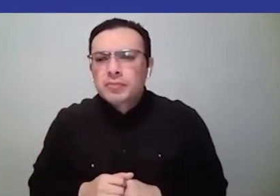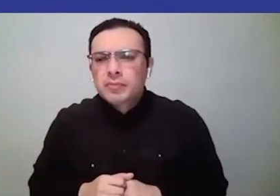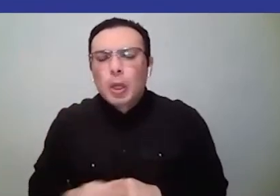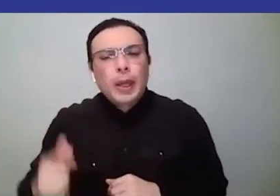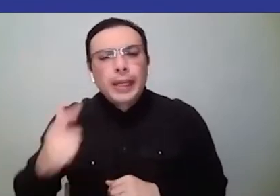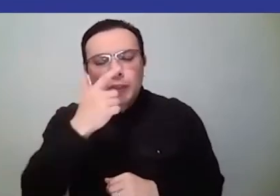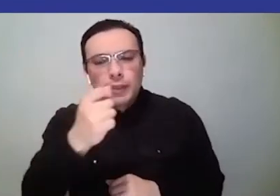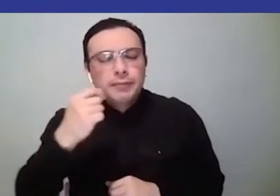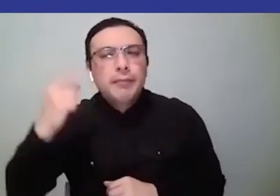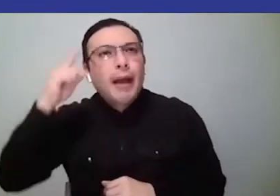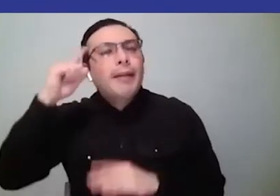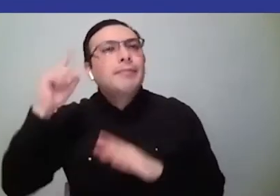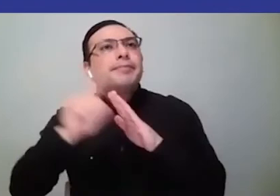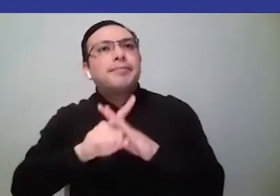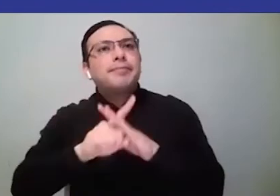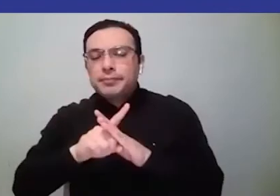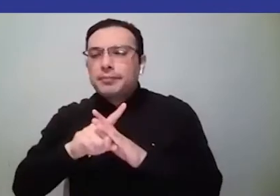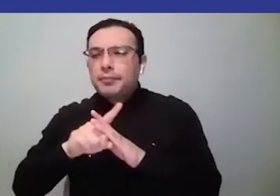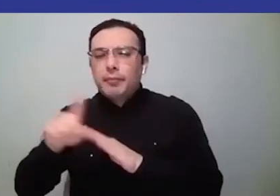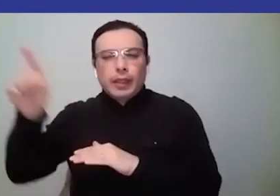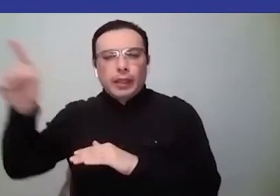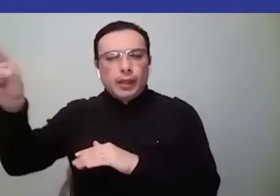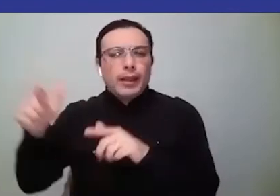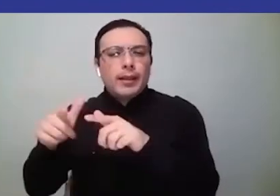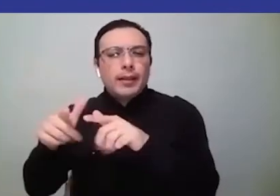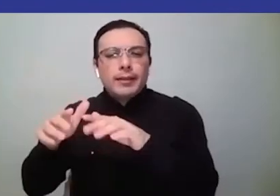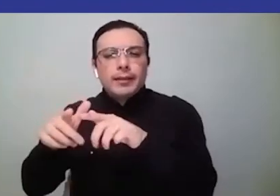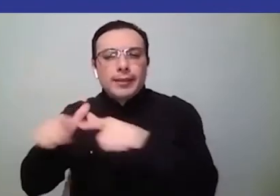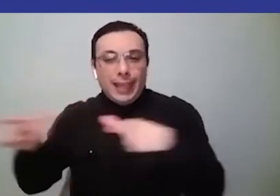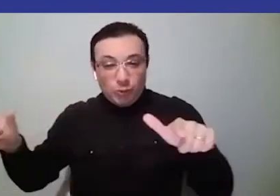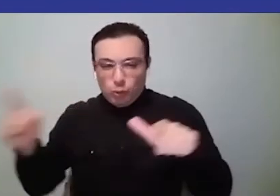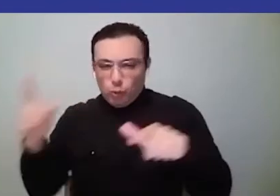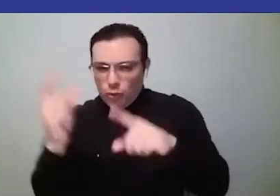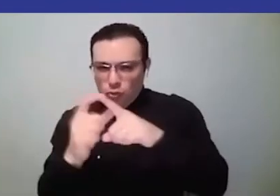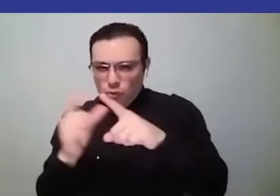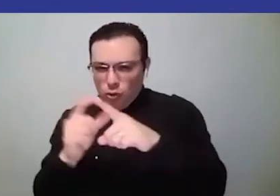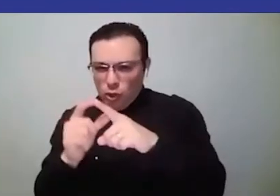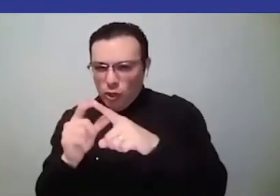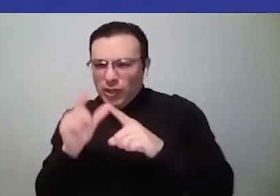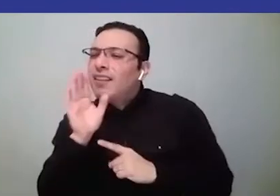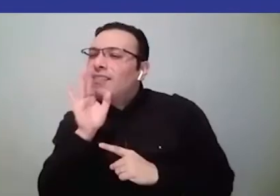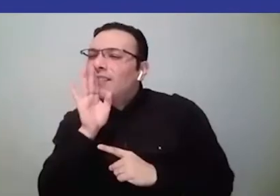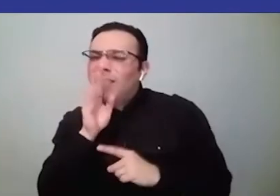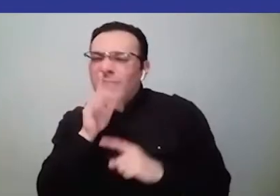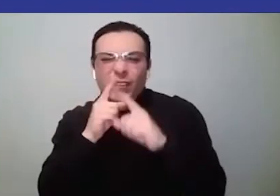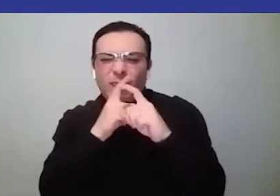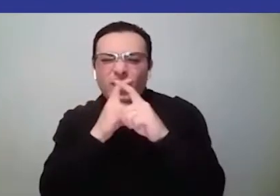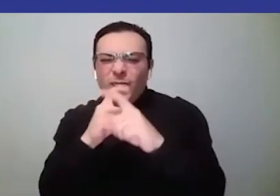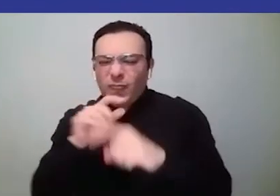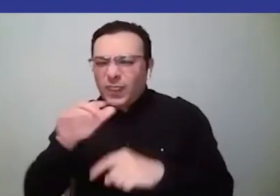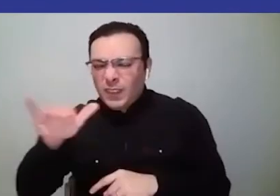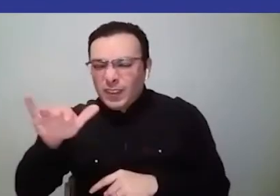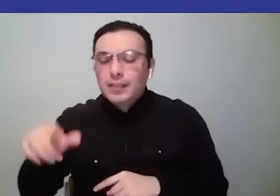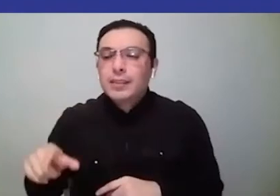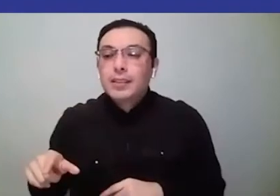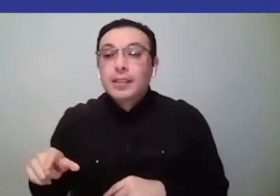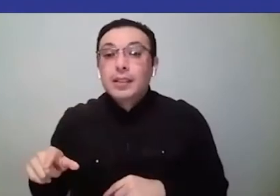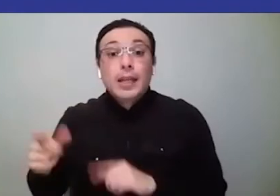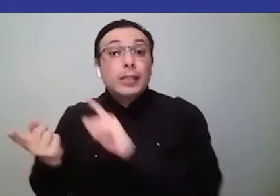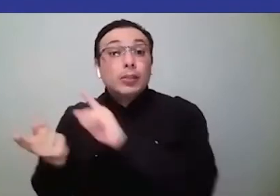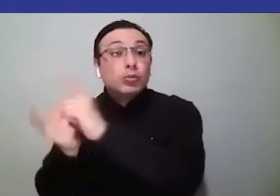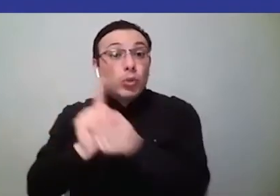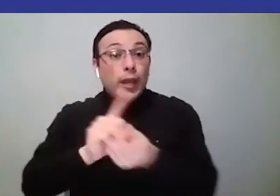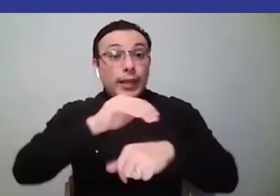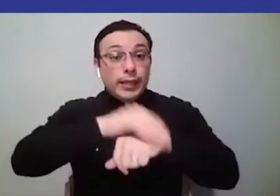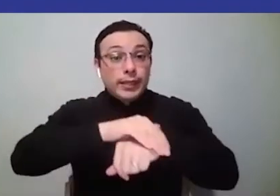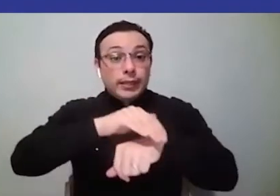or somebody who's like in training. And there's actually a language journal that has the same name that is edited, I think, by